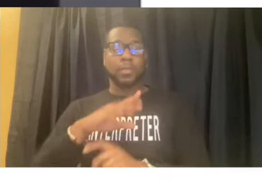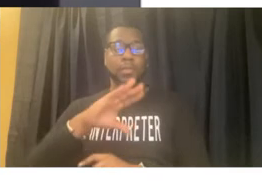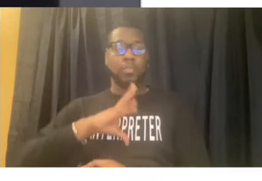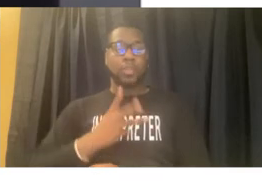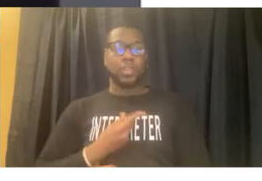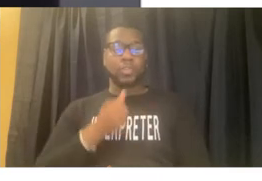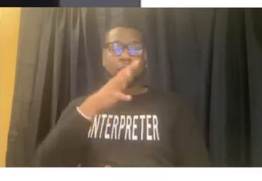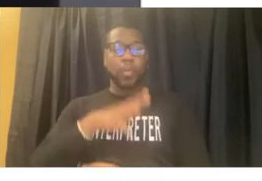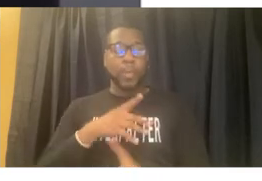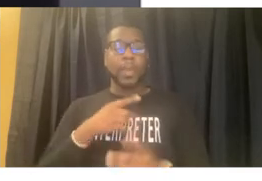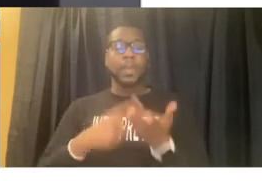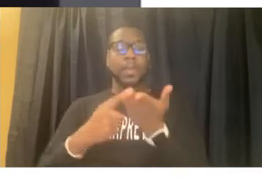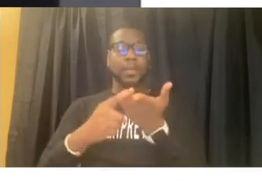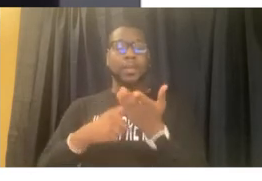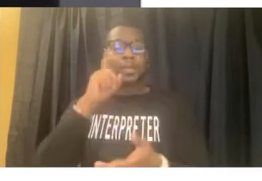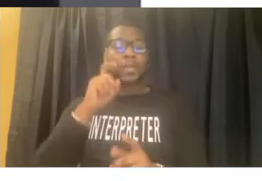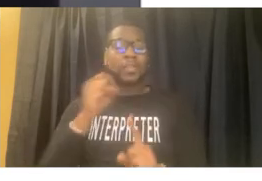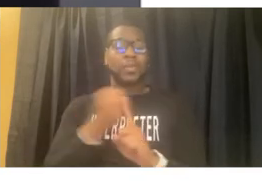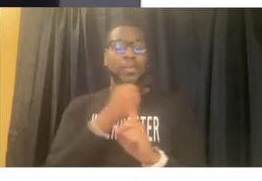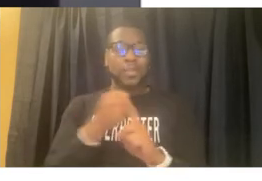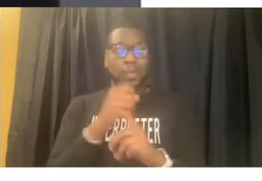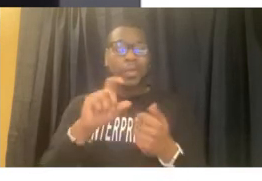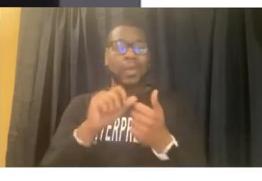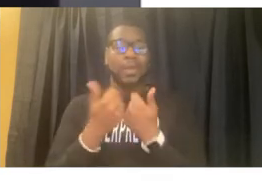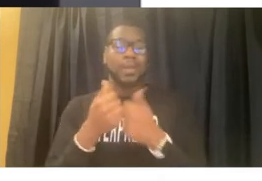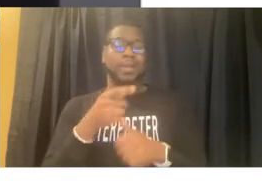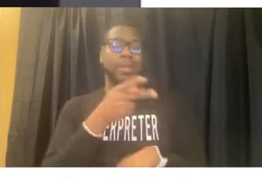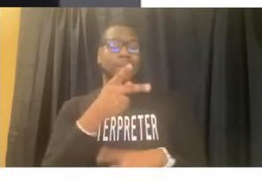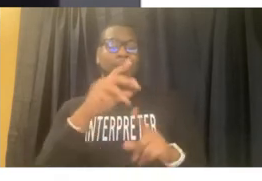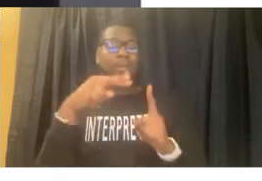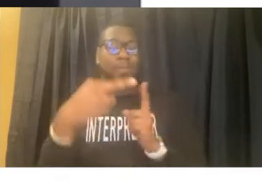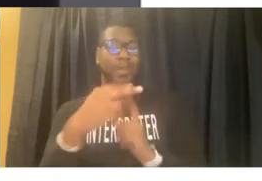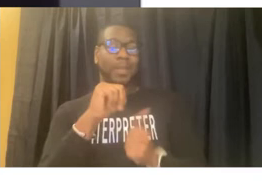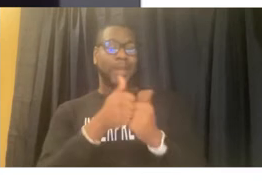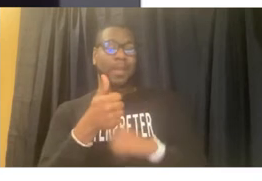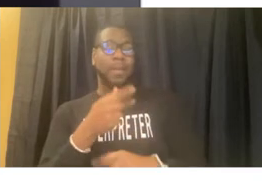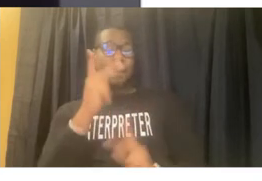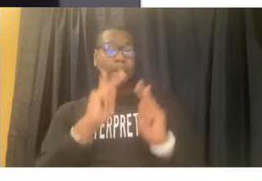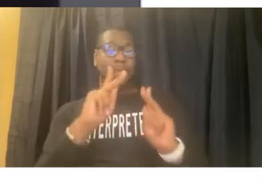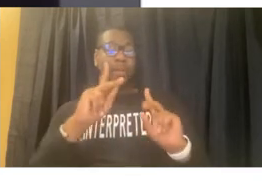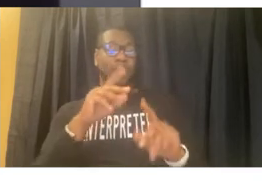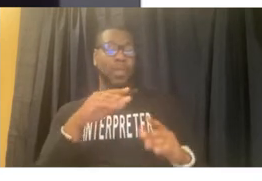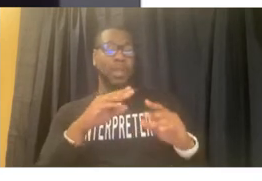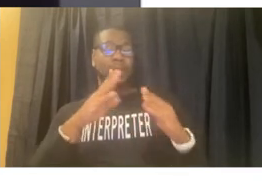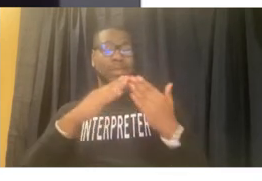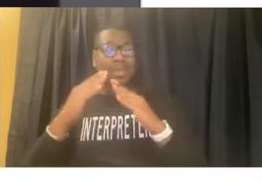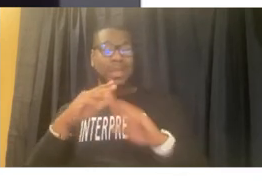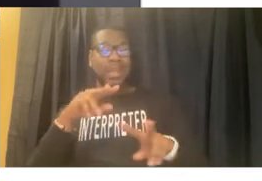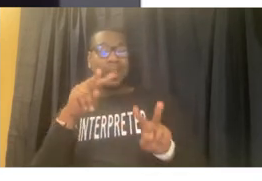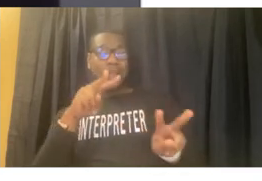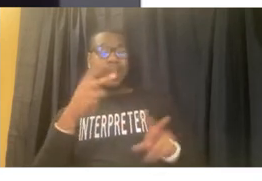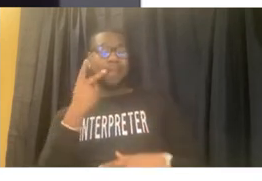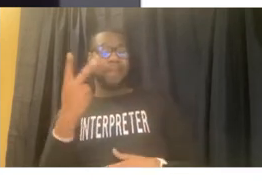narratives of women who have experienced sexual assault, how they're viewed as trans women, and how it makes it difficult